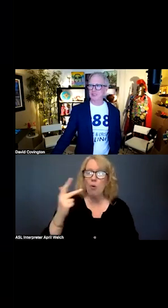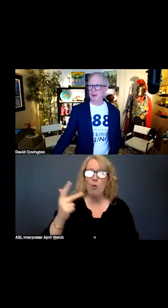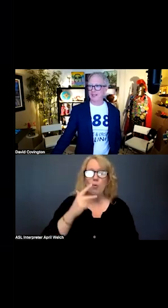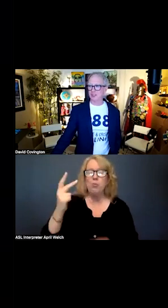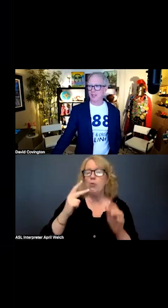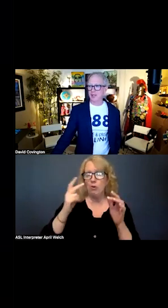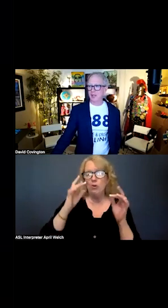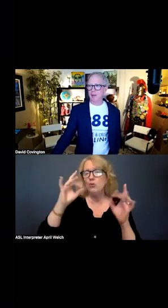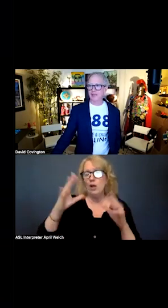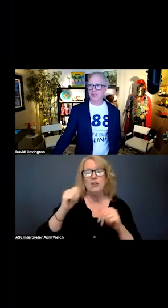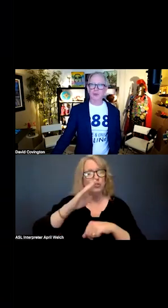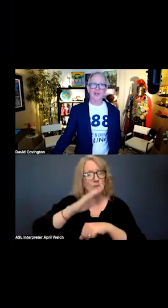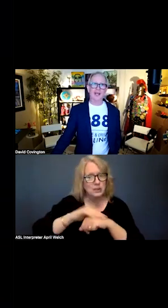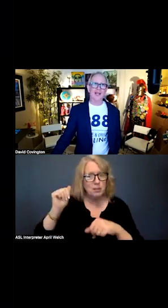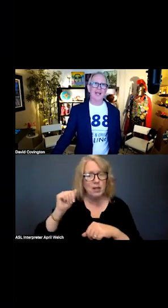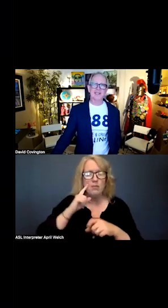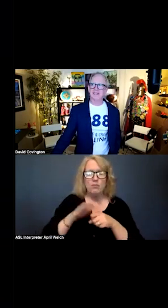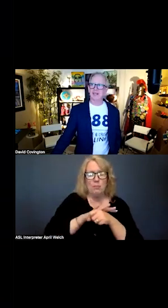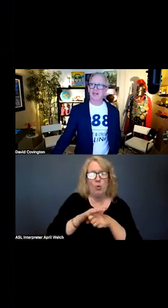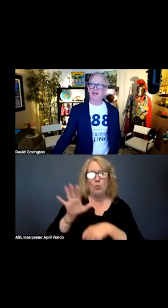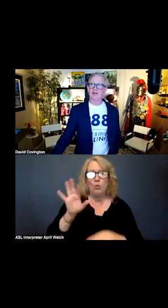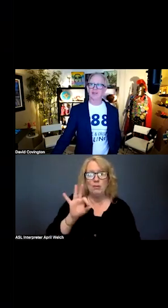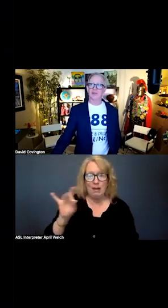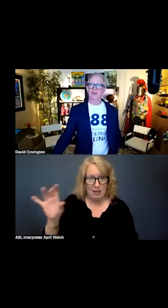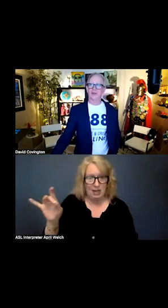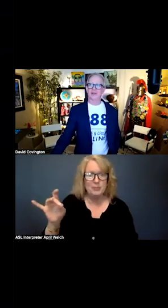be dispatched by the local 988.